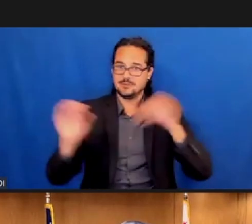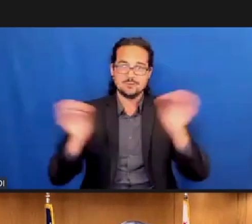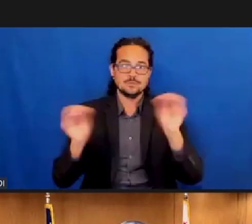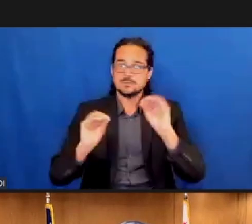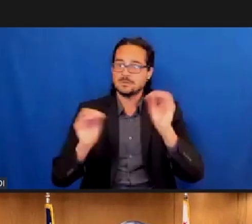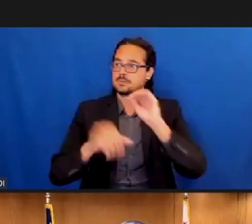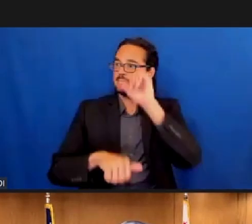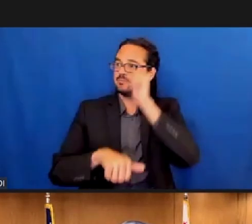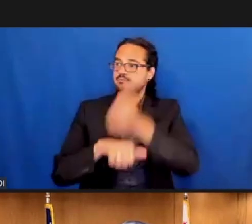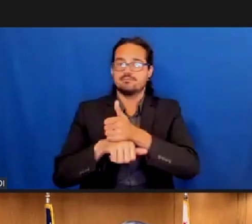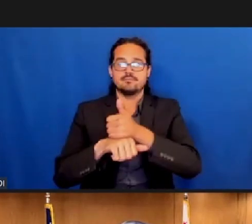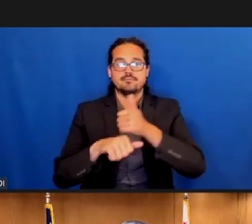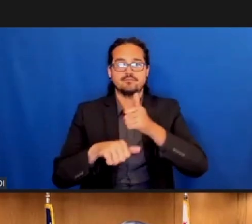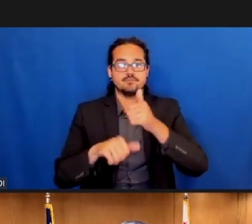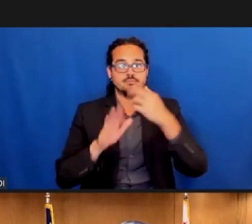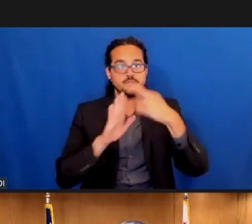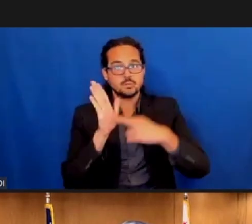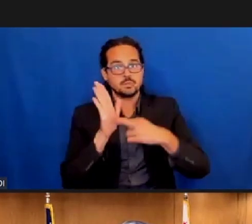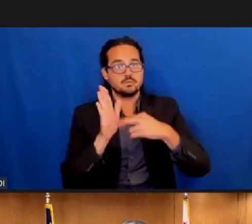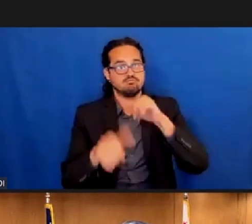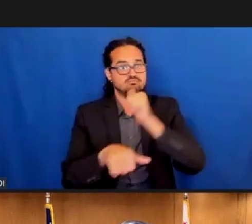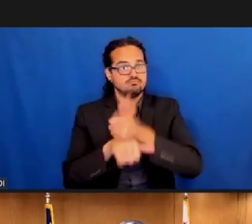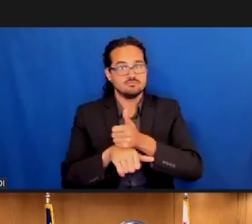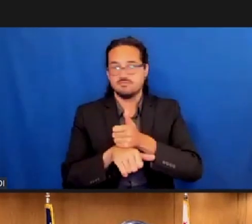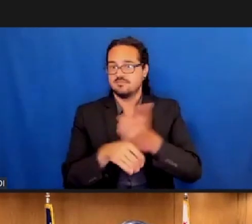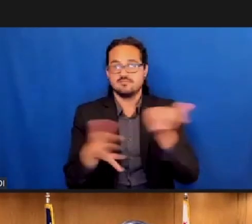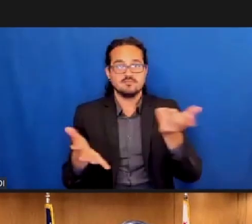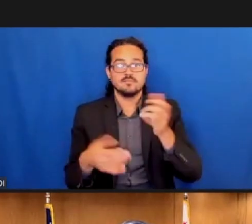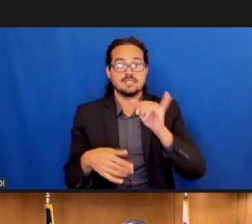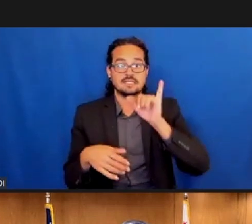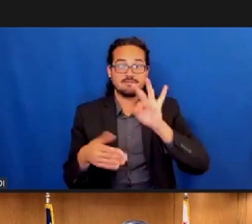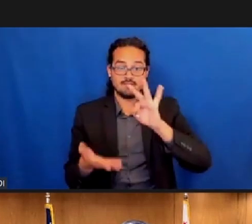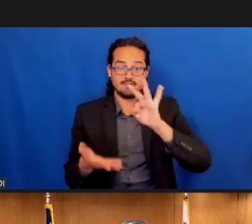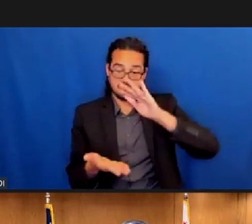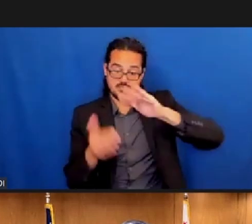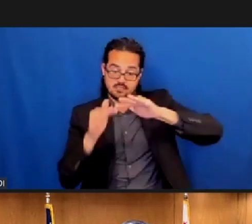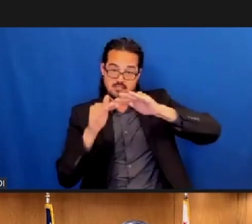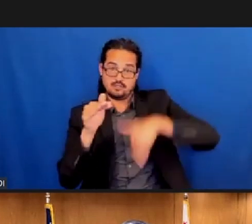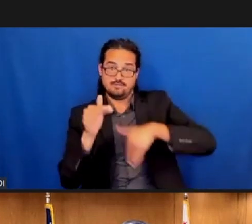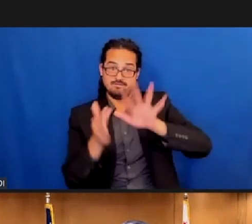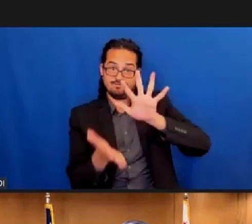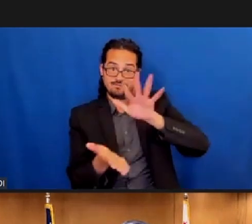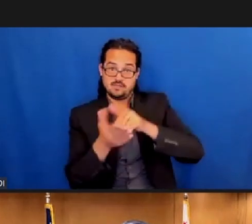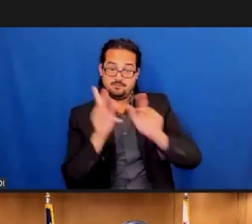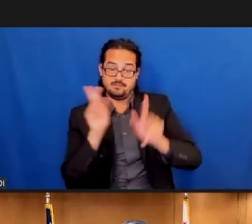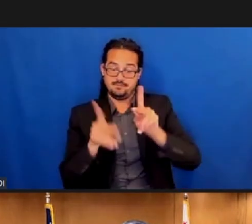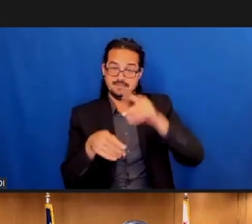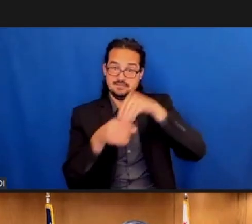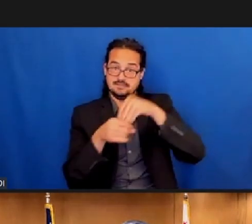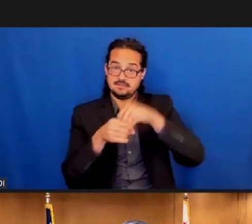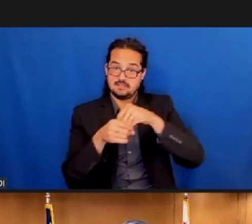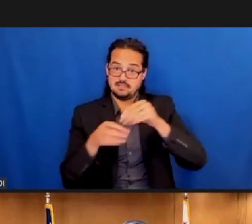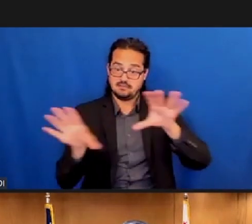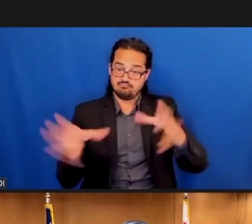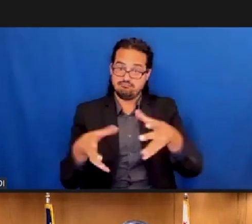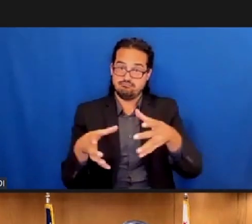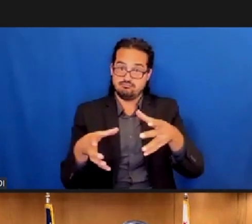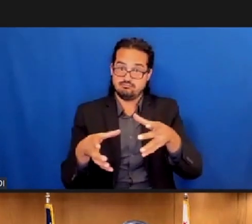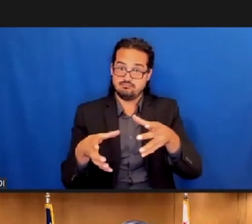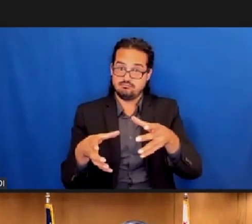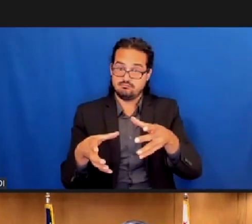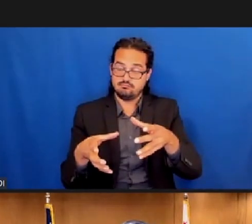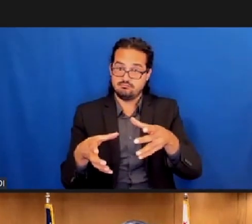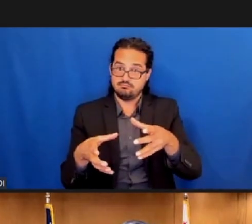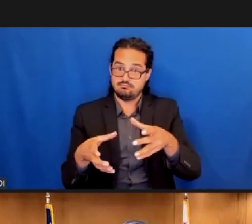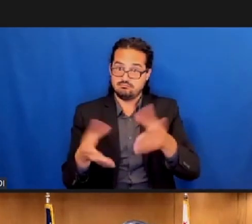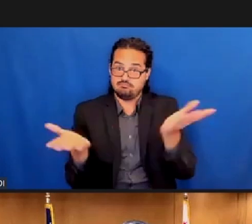5,000 individuals, you're relying on an understanding and internalization of the principles of safety and responsibility.